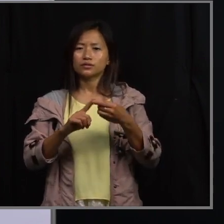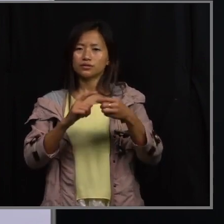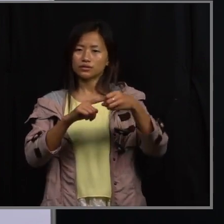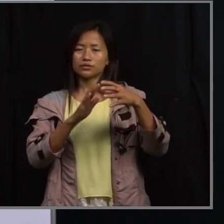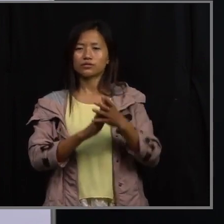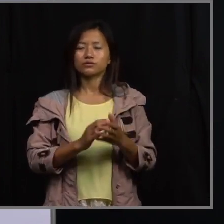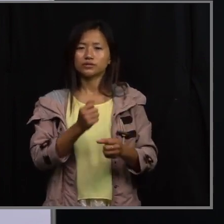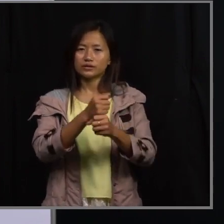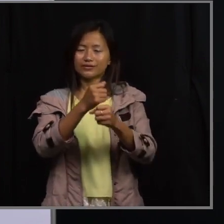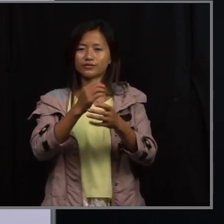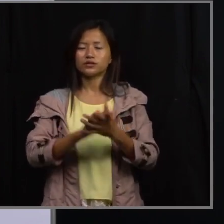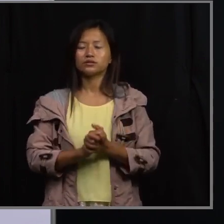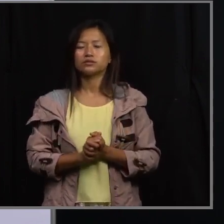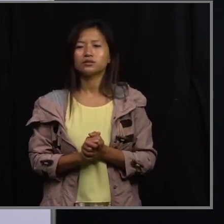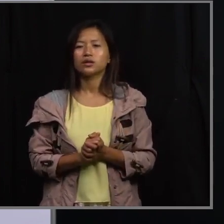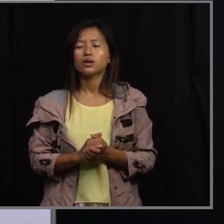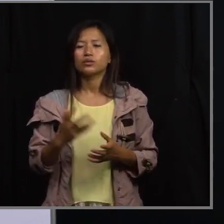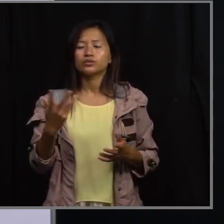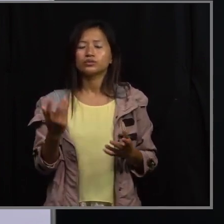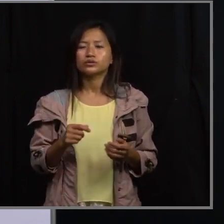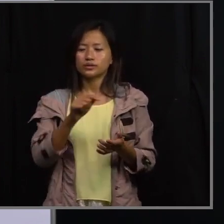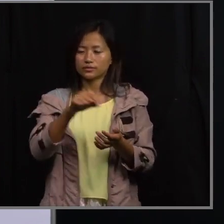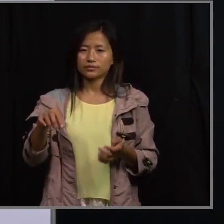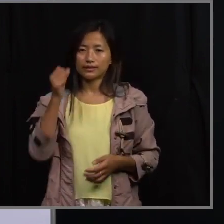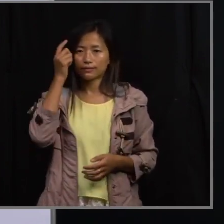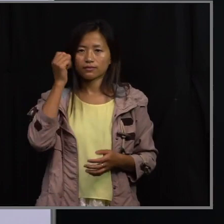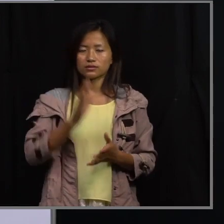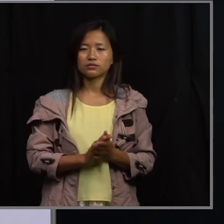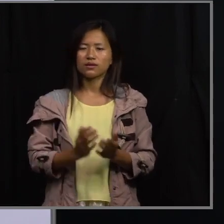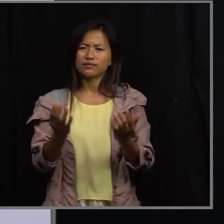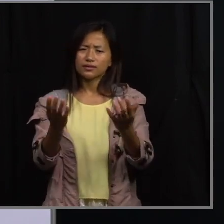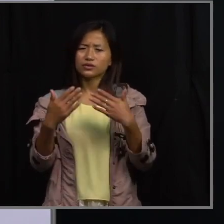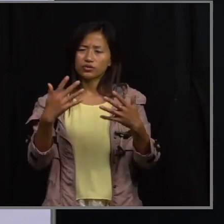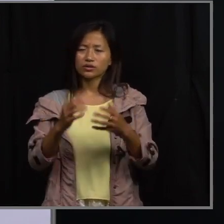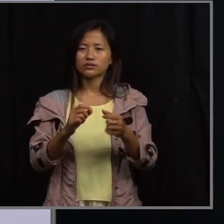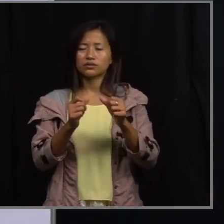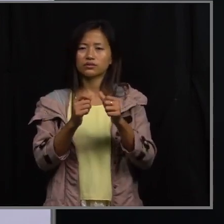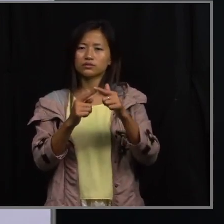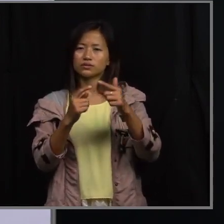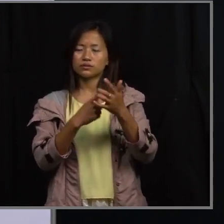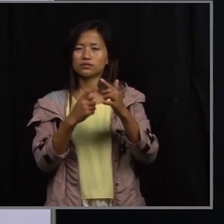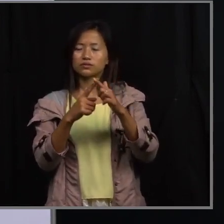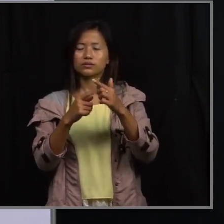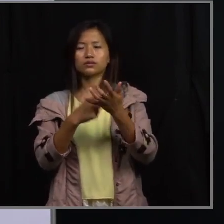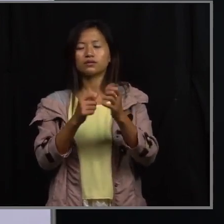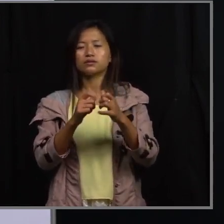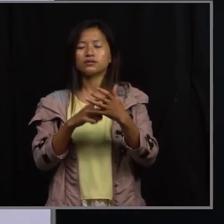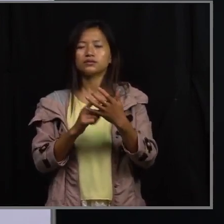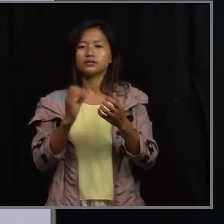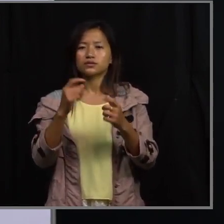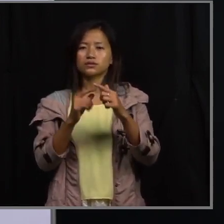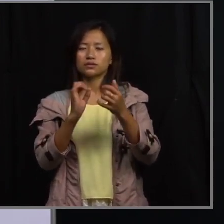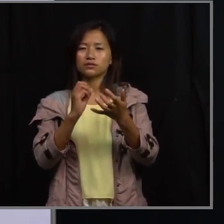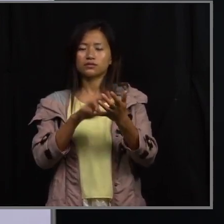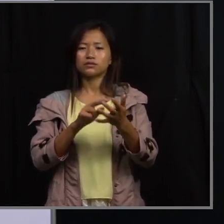of gravitation, okay, by which we can understand the attraction. Okay, so what is the use of this gravitational force? Okay,